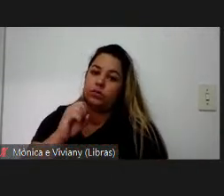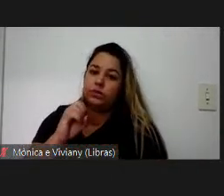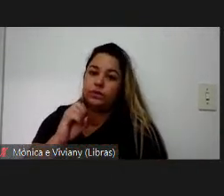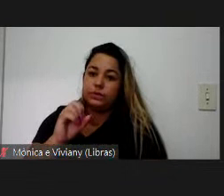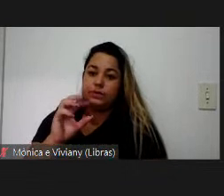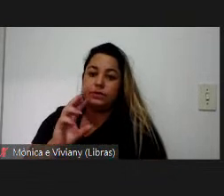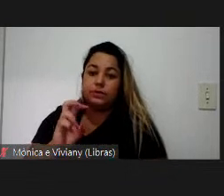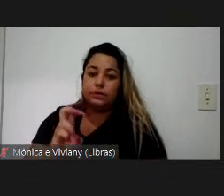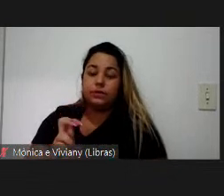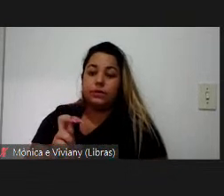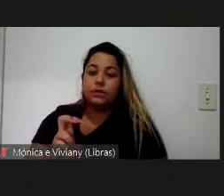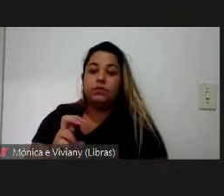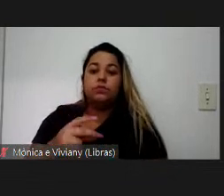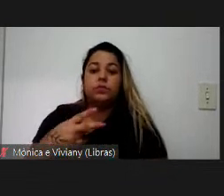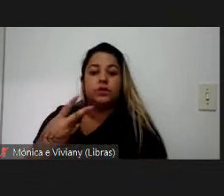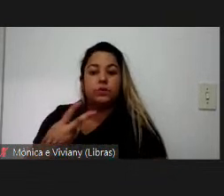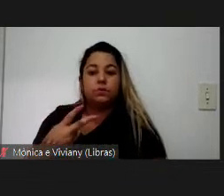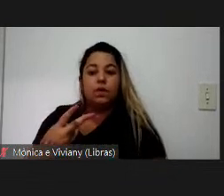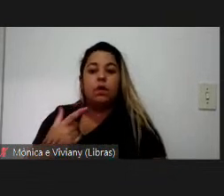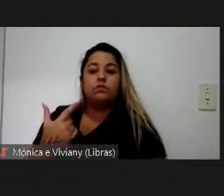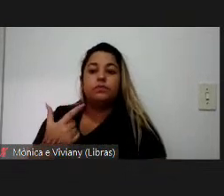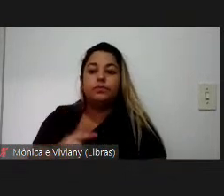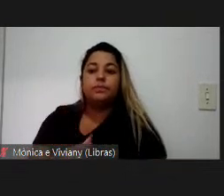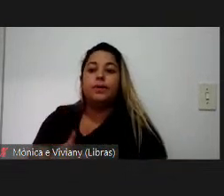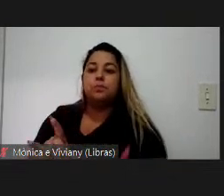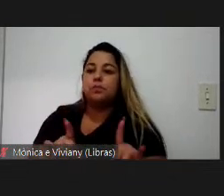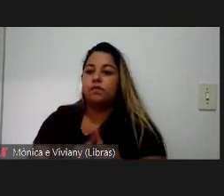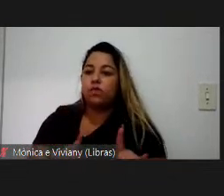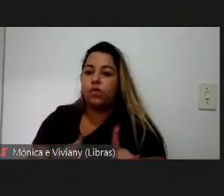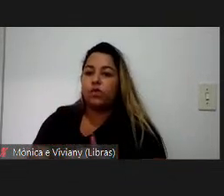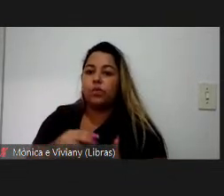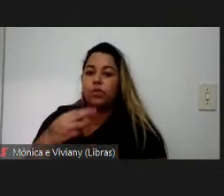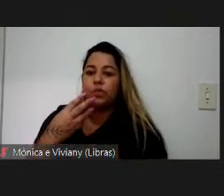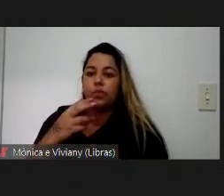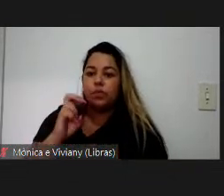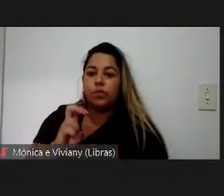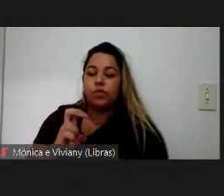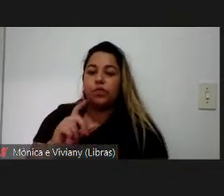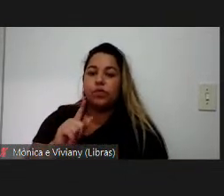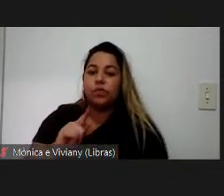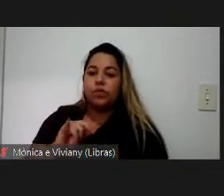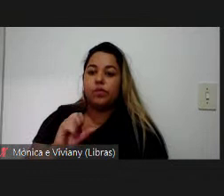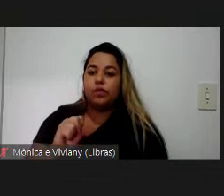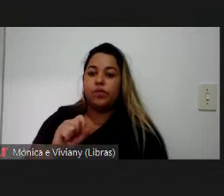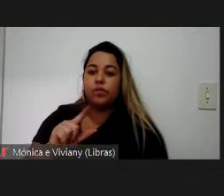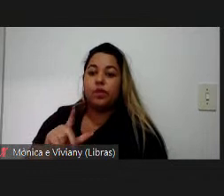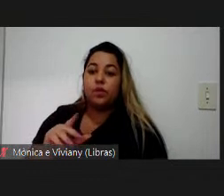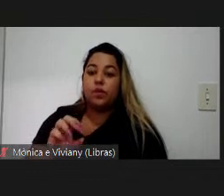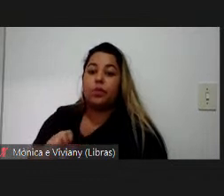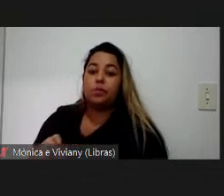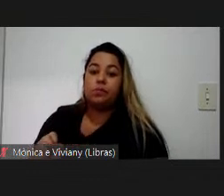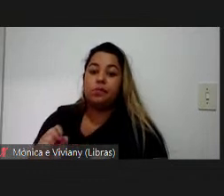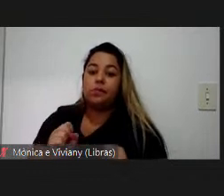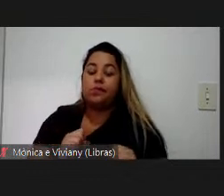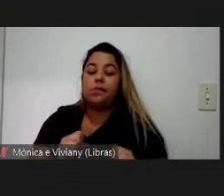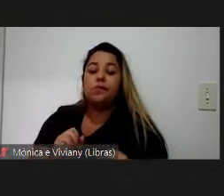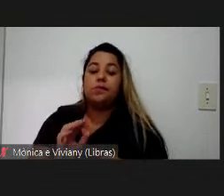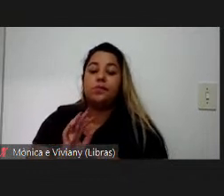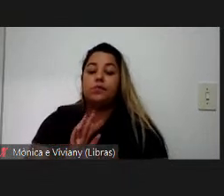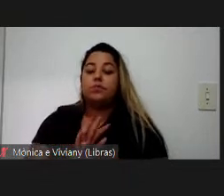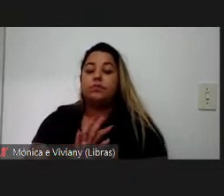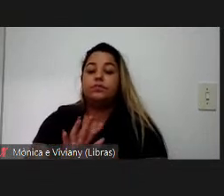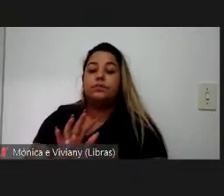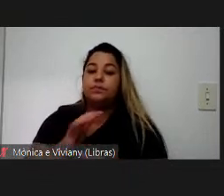category analysis. So we have a second round and we validate that like